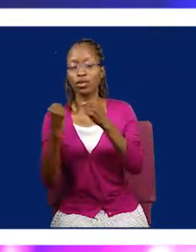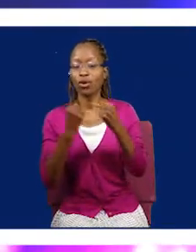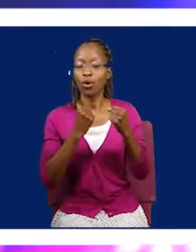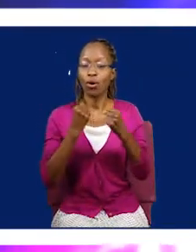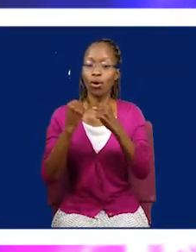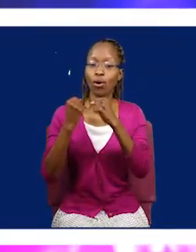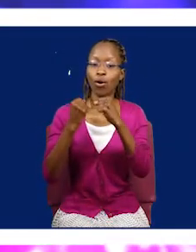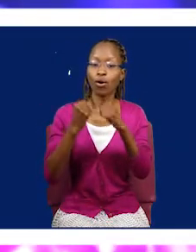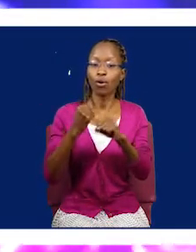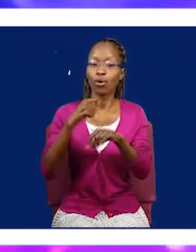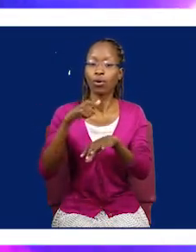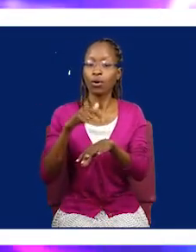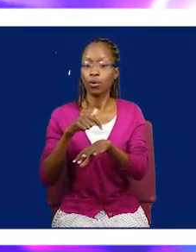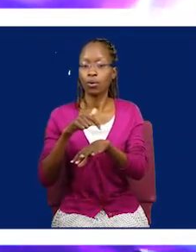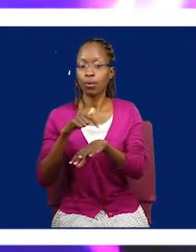seas. I am strong.